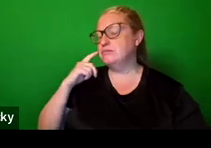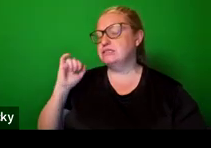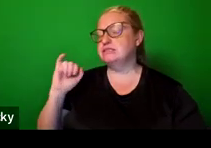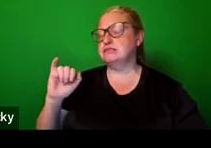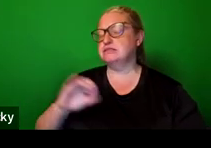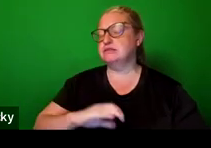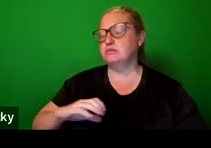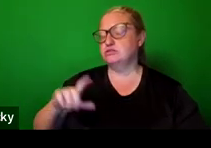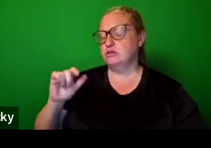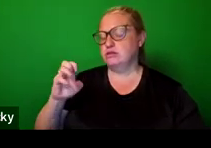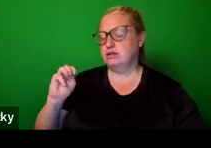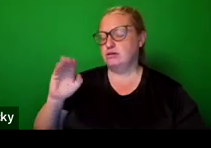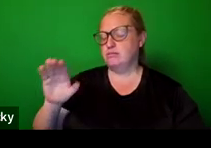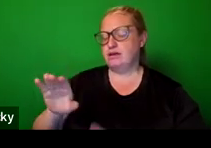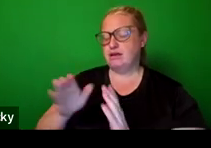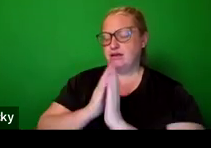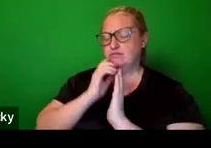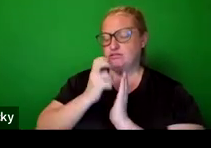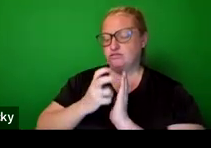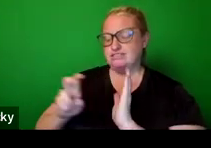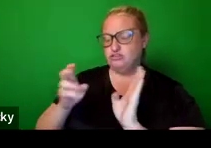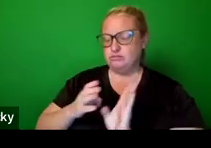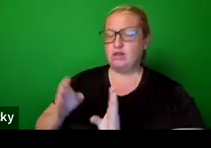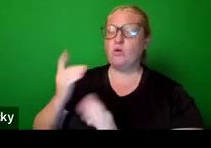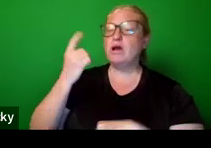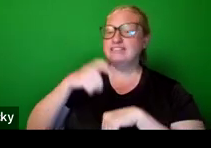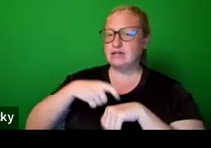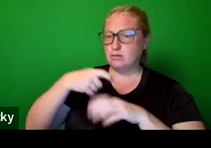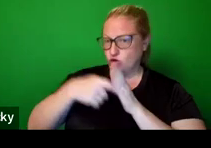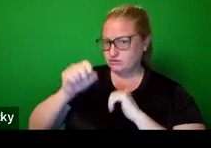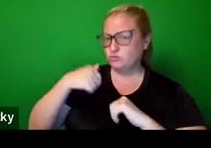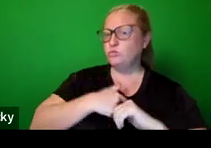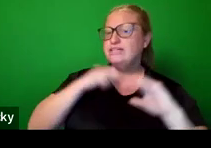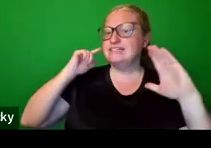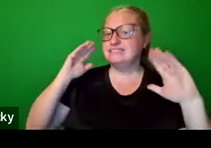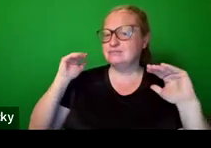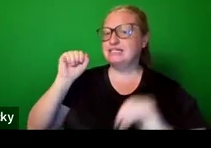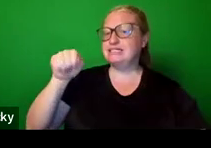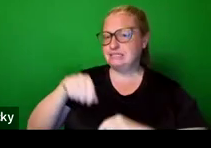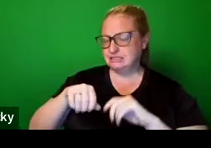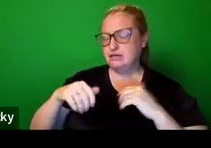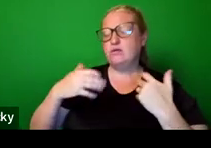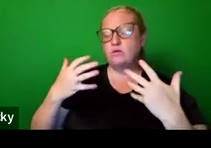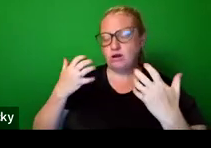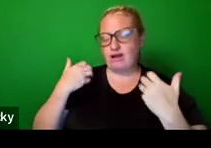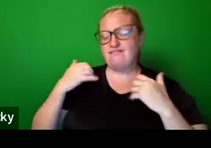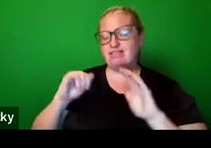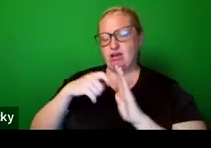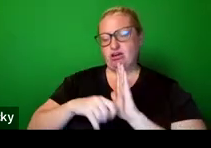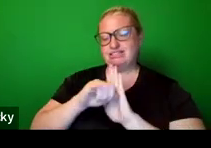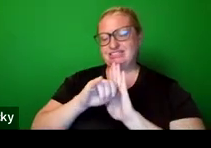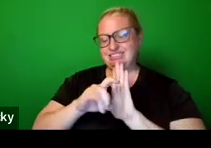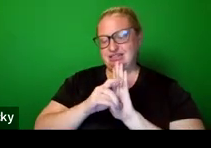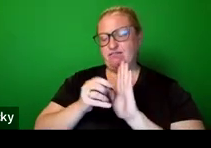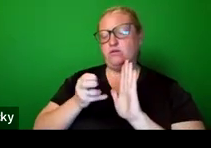asked about our transition planning. So those are one-time costs, we expect. But yes, to have those identified when we share the